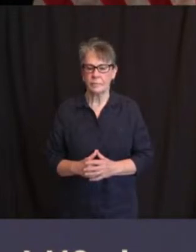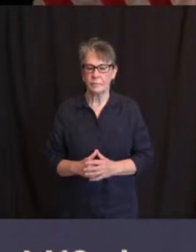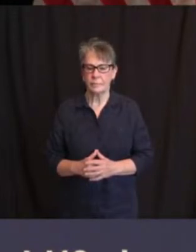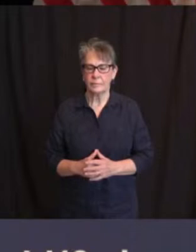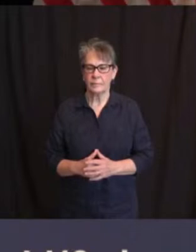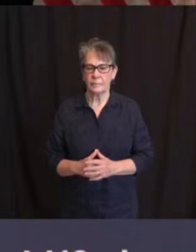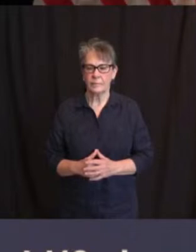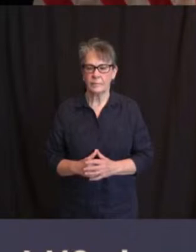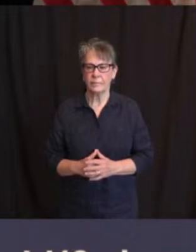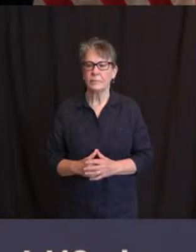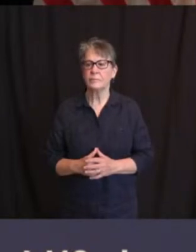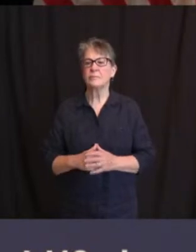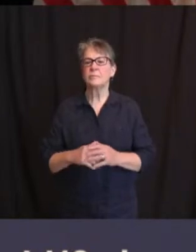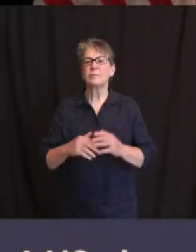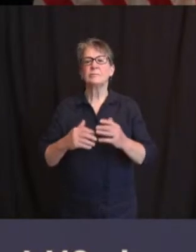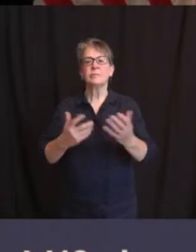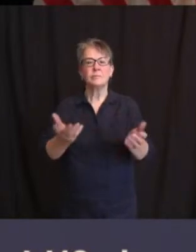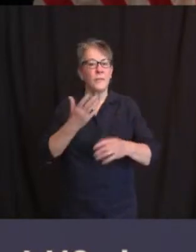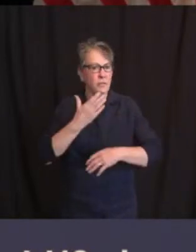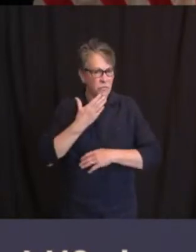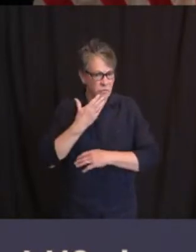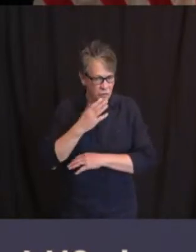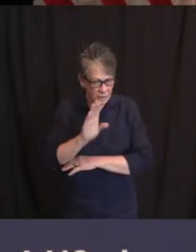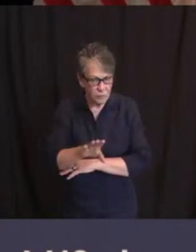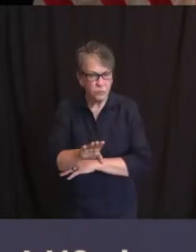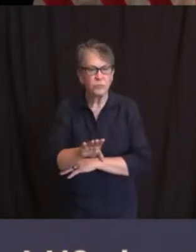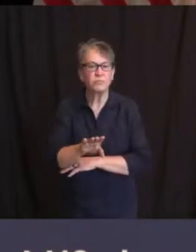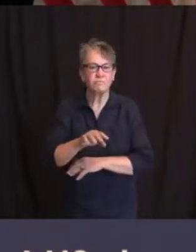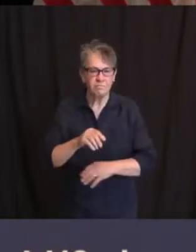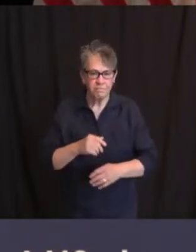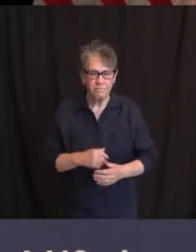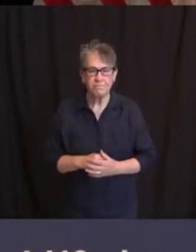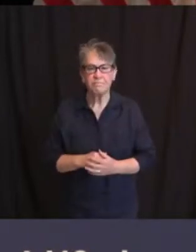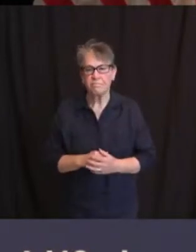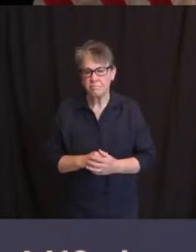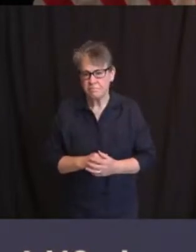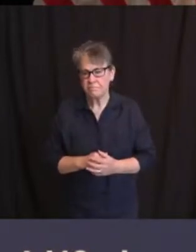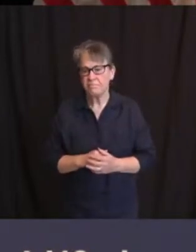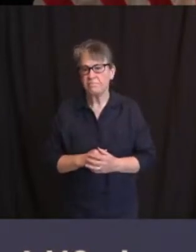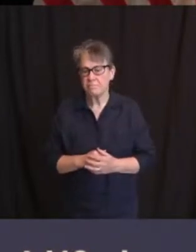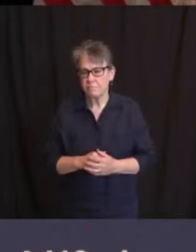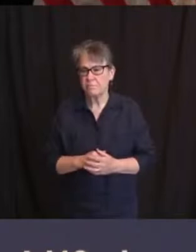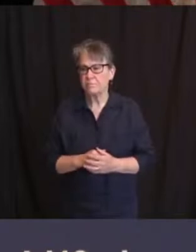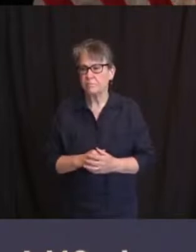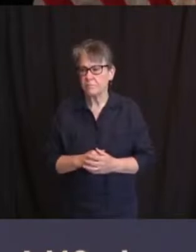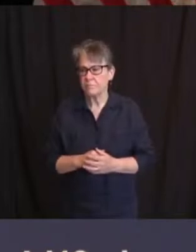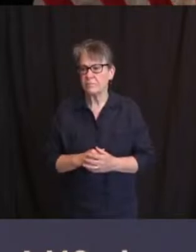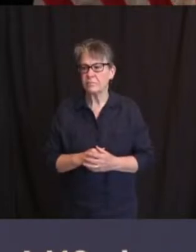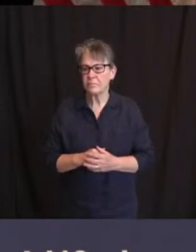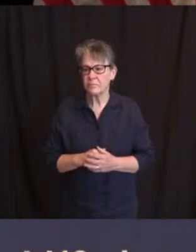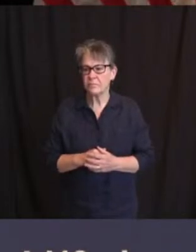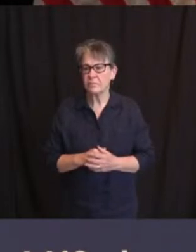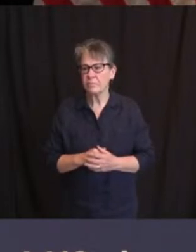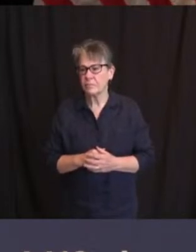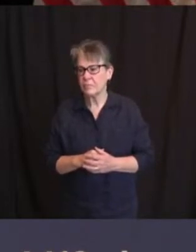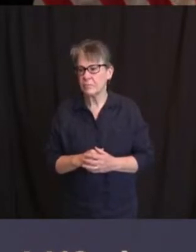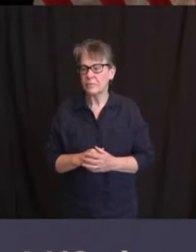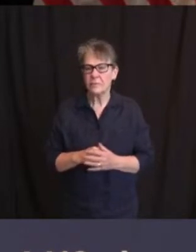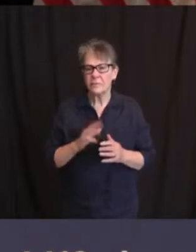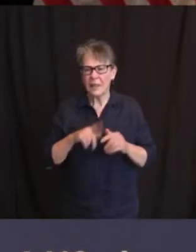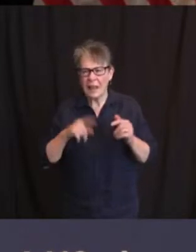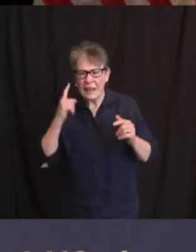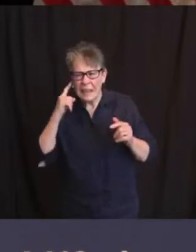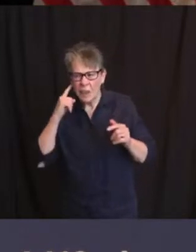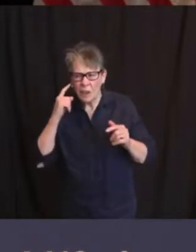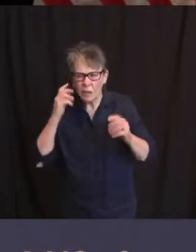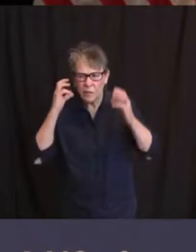Good afternoon. I got to give Reed Gusciora, the mayor of the capital city, a shout out. He had an artisan in Trenton make my mask. Made one for the First